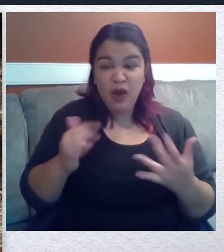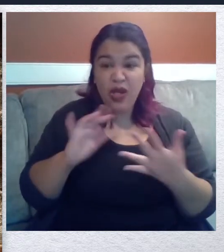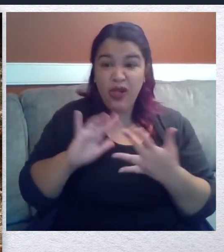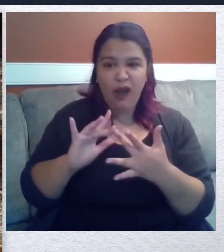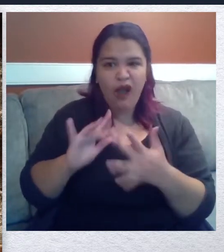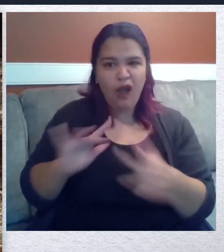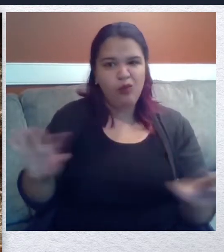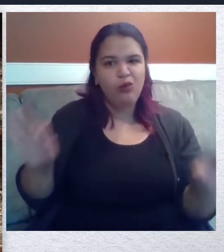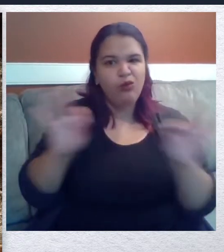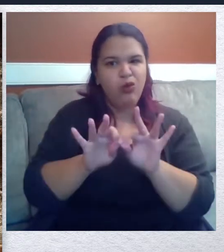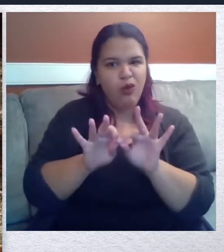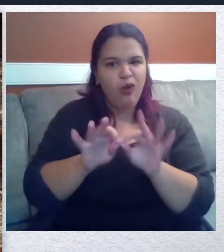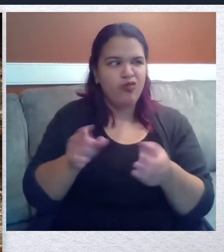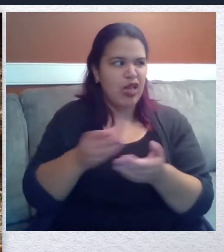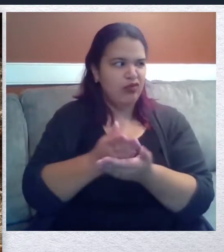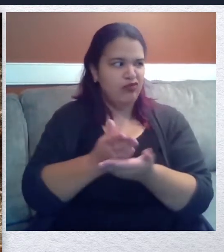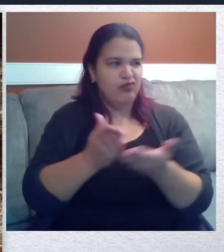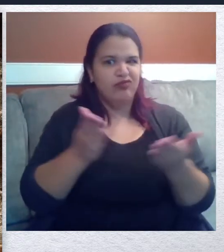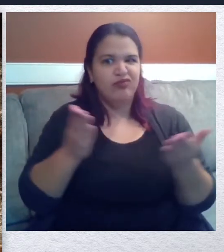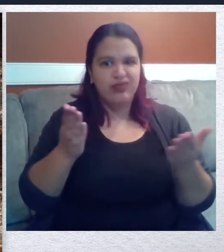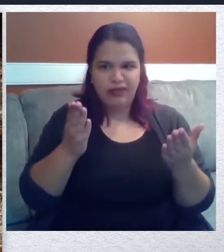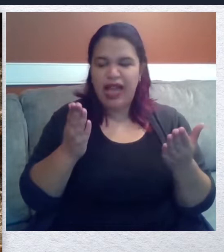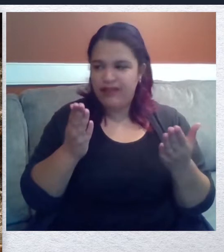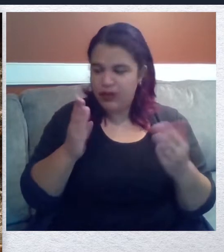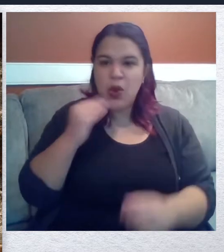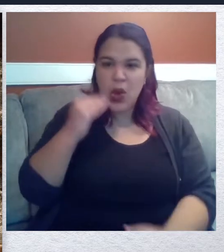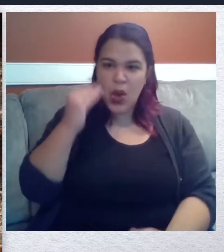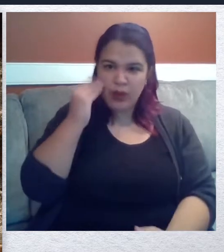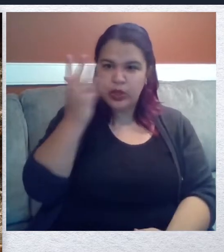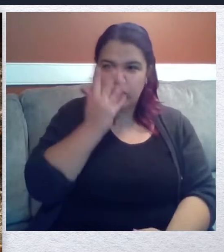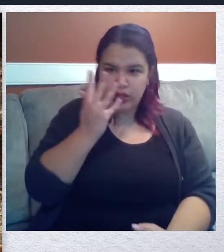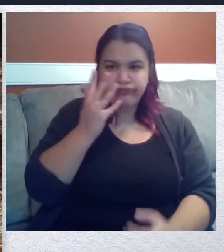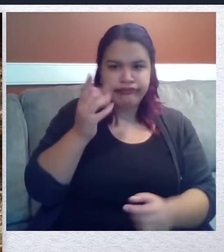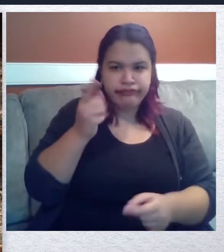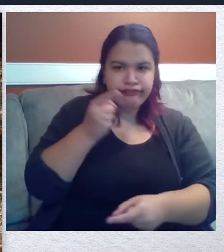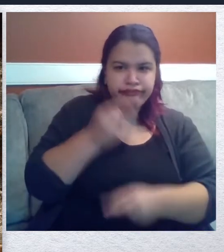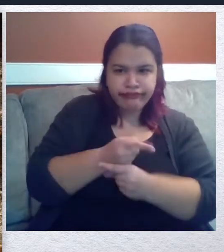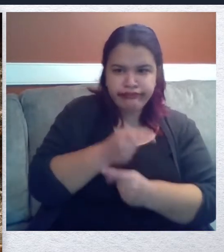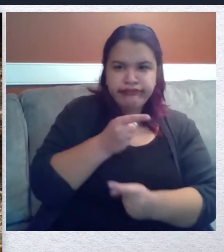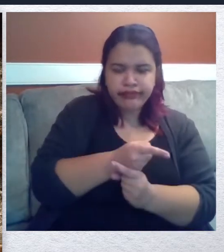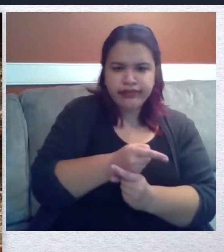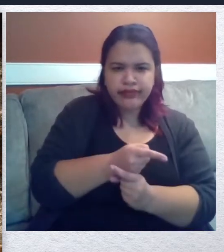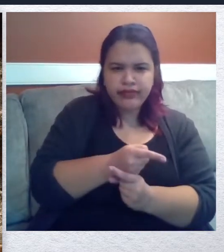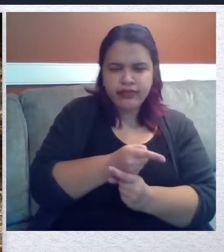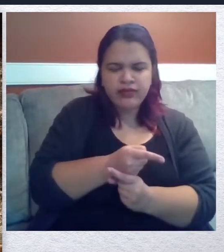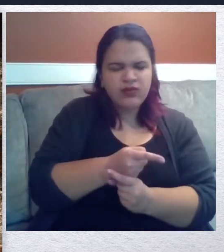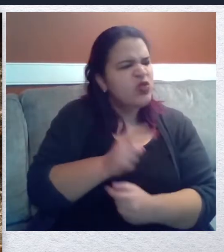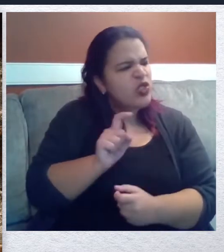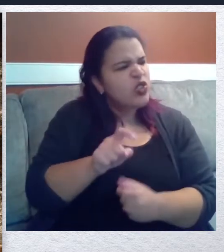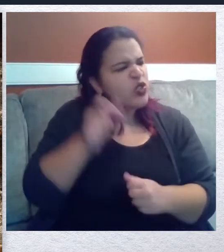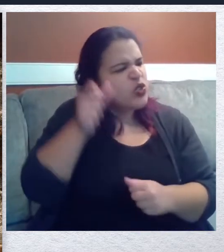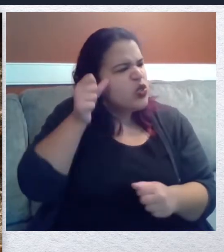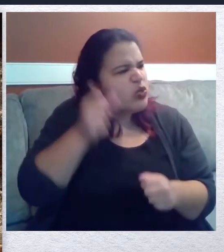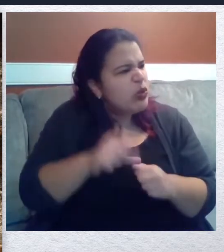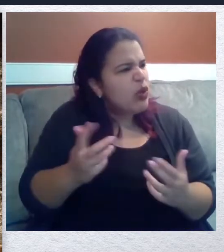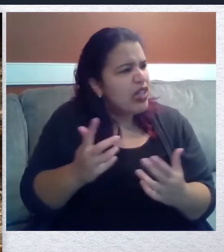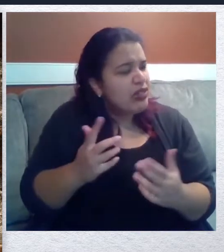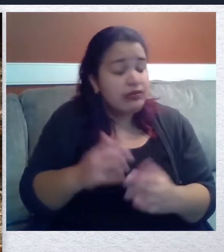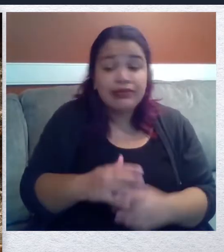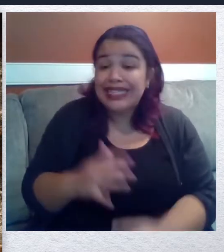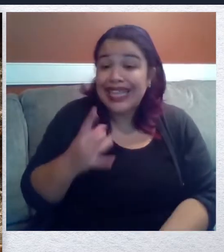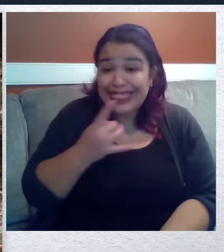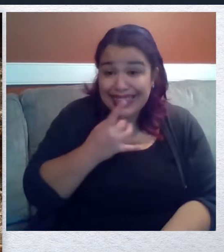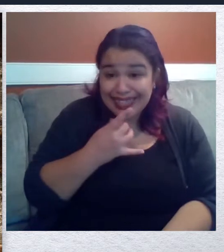So what are some things the candidate should consider? Well, Dennis, an important consideration is that the lighting is